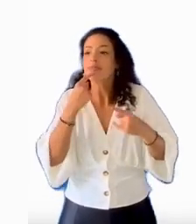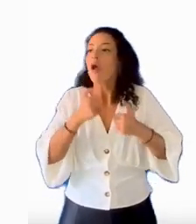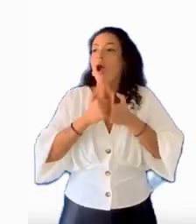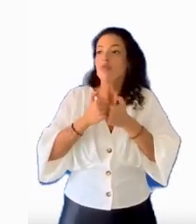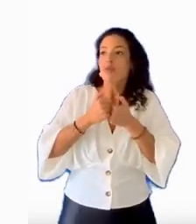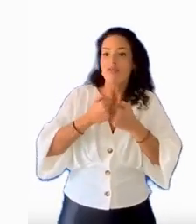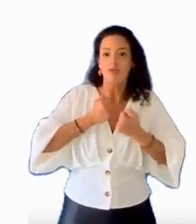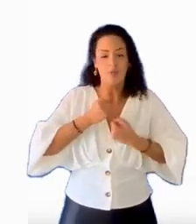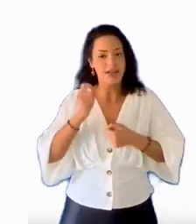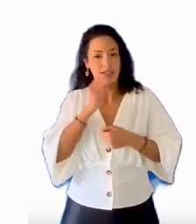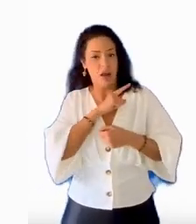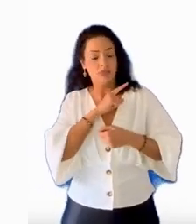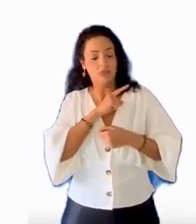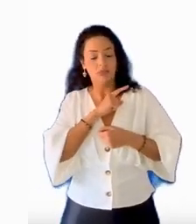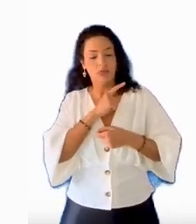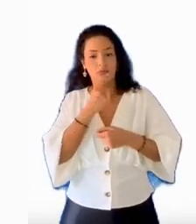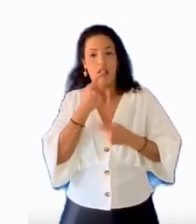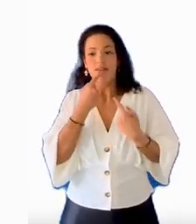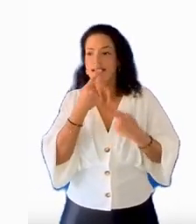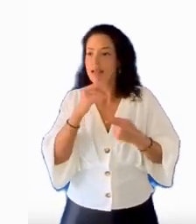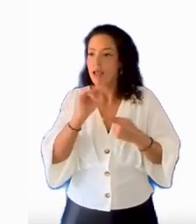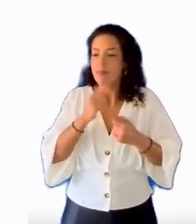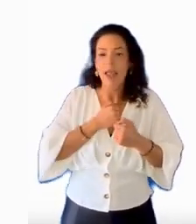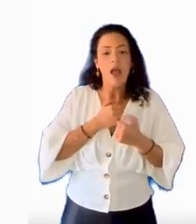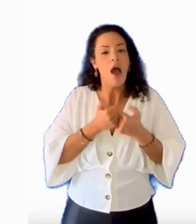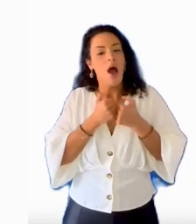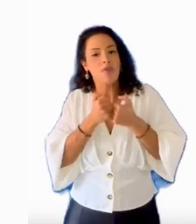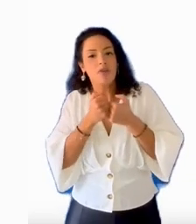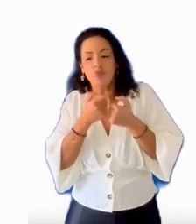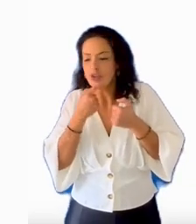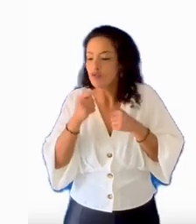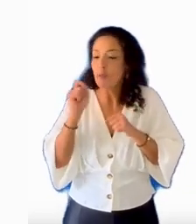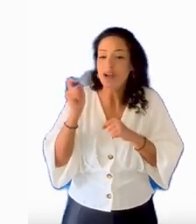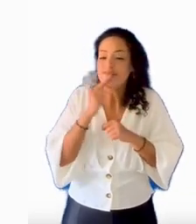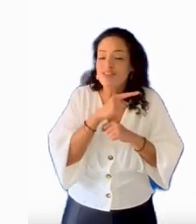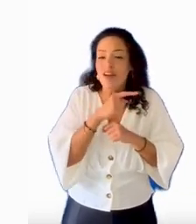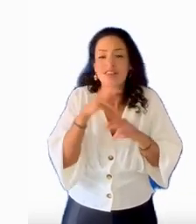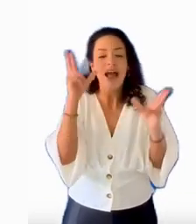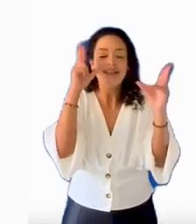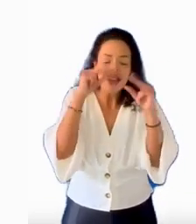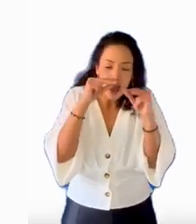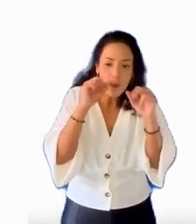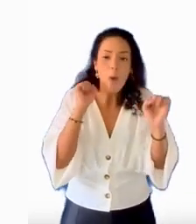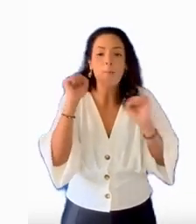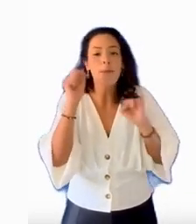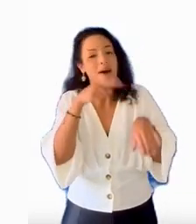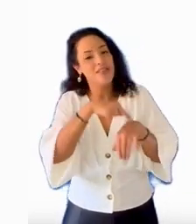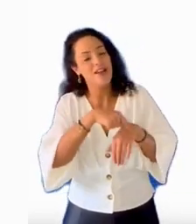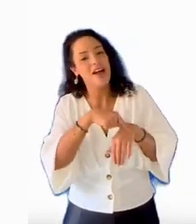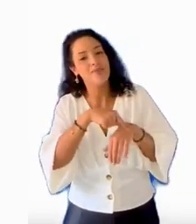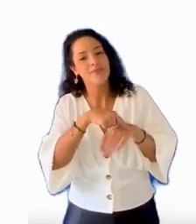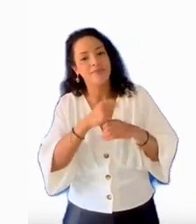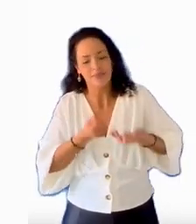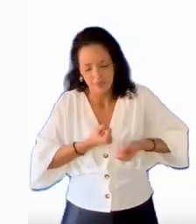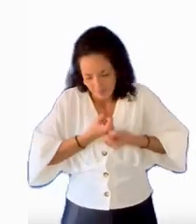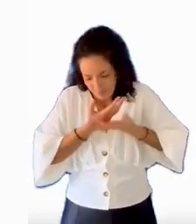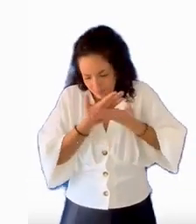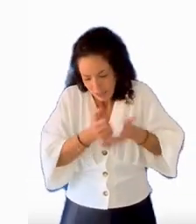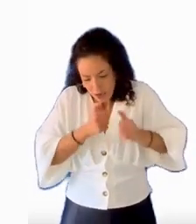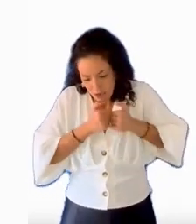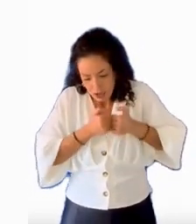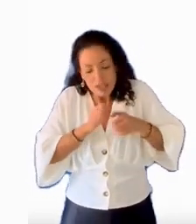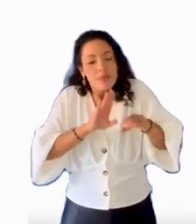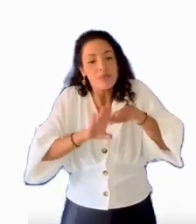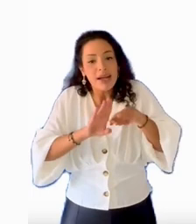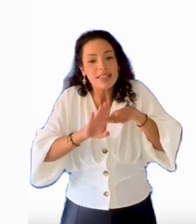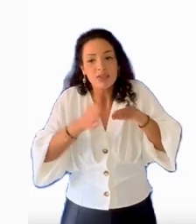I'm grateful for my son, I might note my gratitude for his laughter at bath time this evening. Expressing gratitude is a practice, and so practice